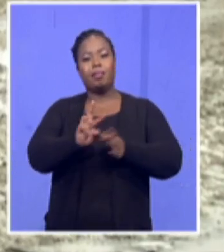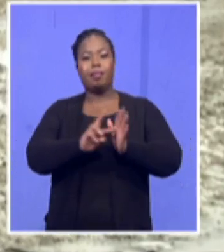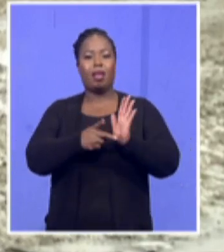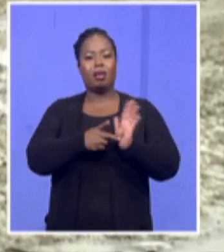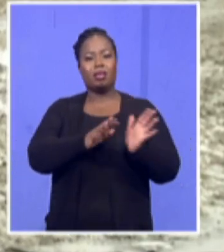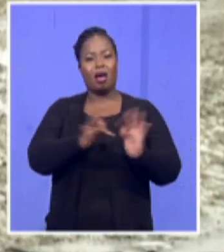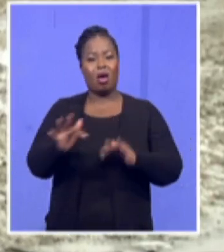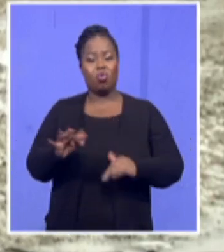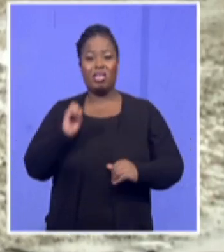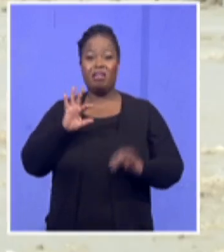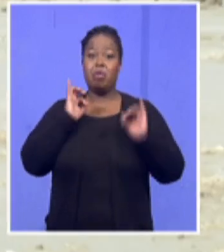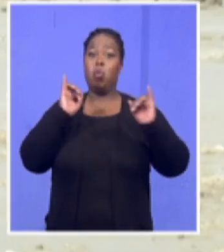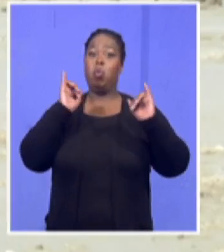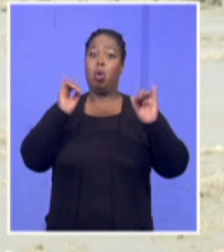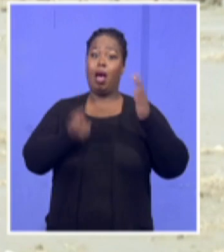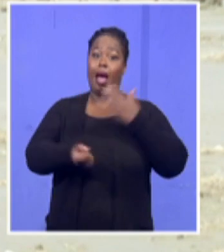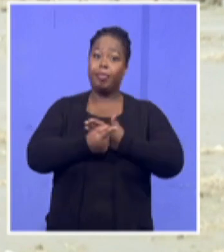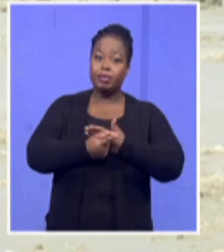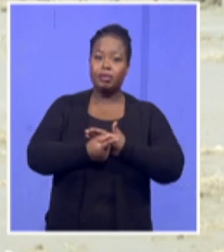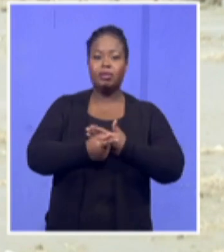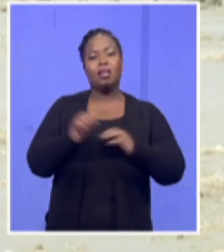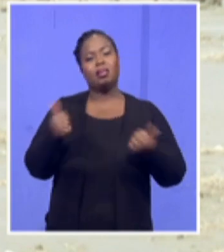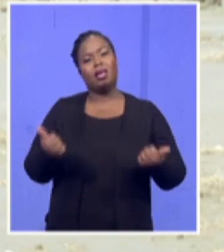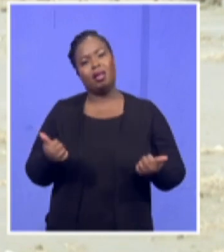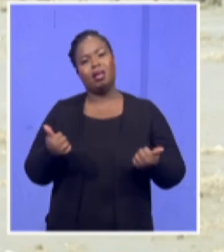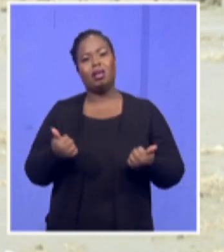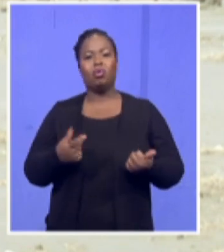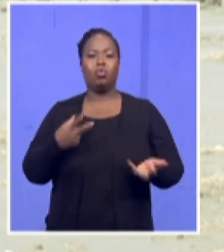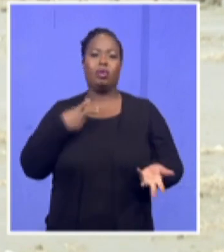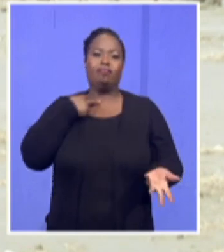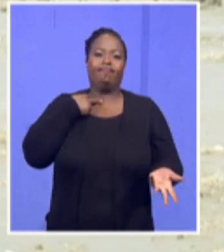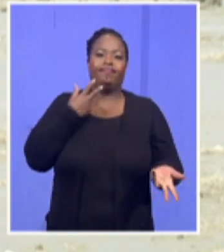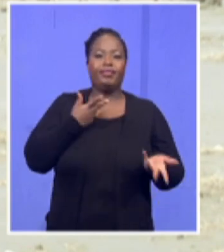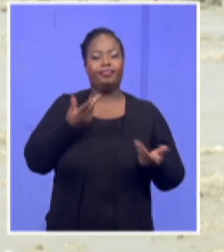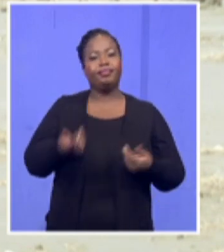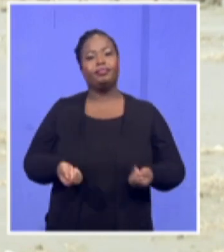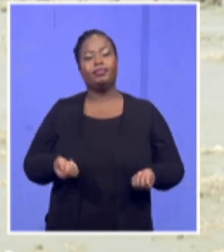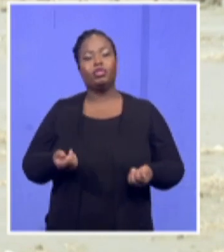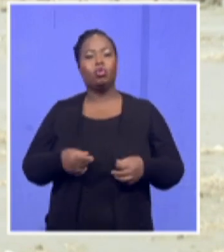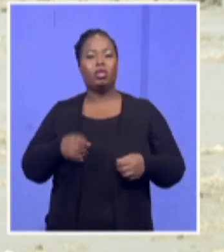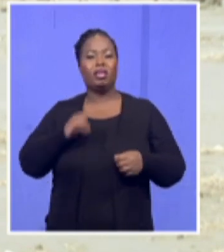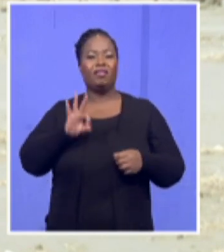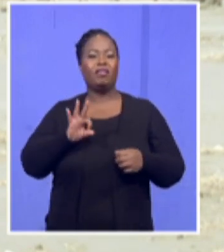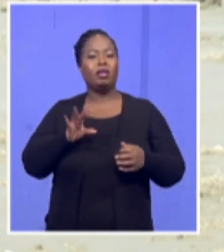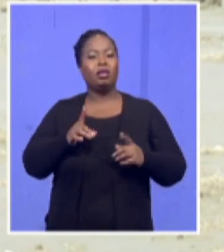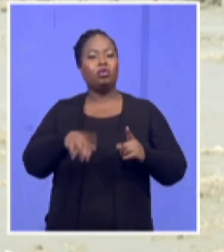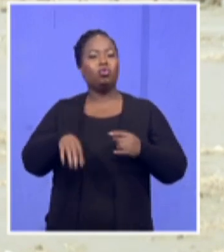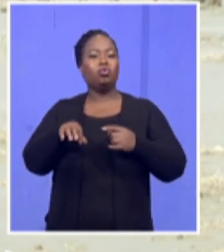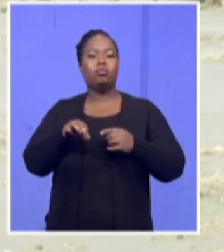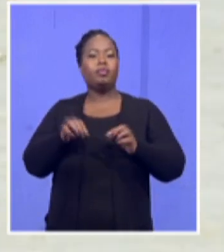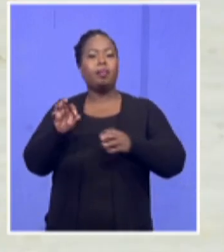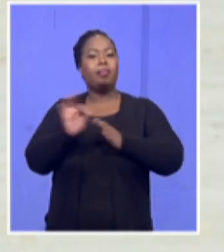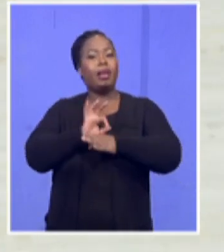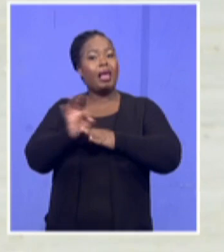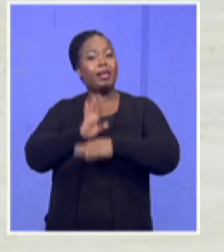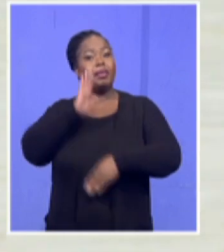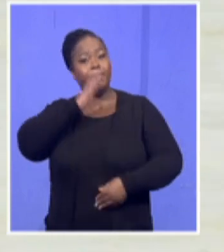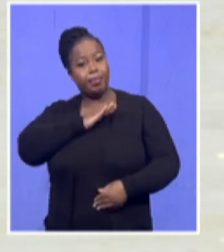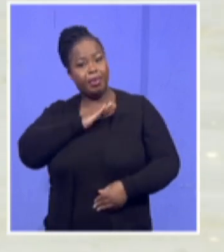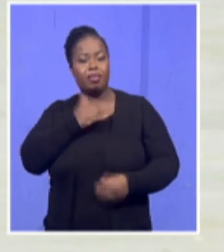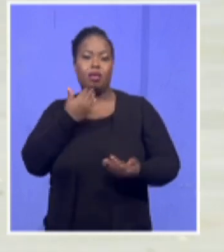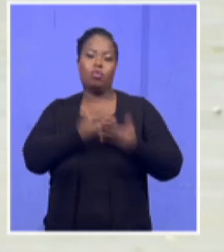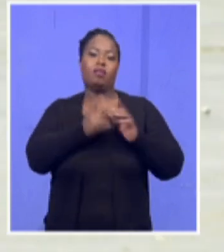plan for the worst, hope for the best. But if you fail to plan, you plan to fail. And I think that is